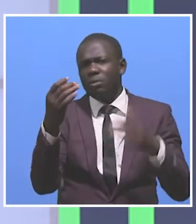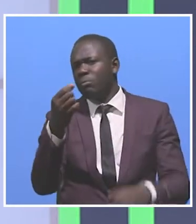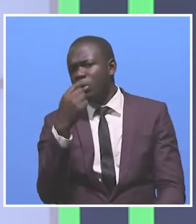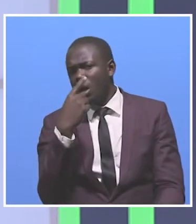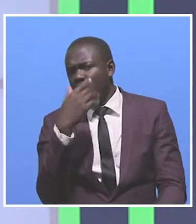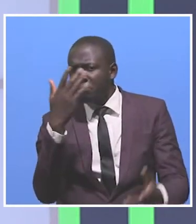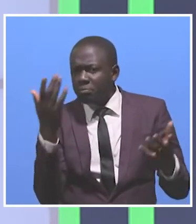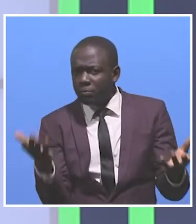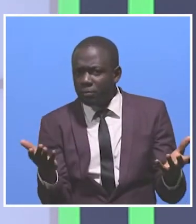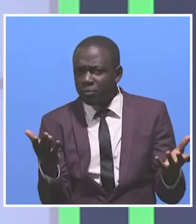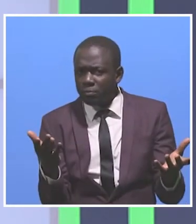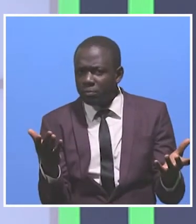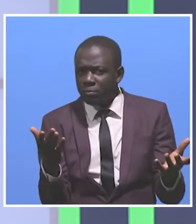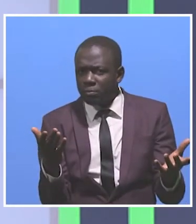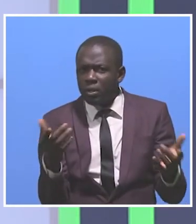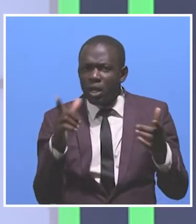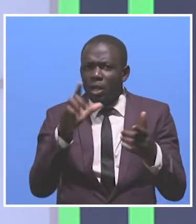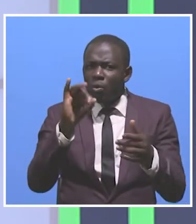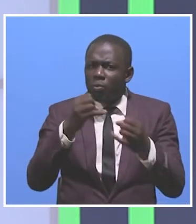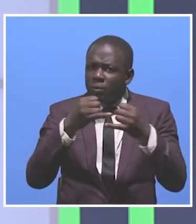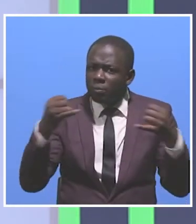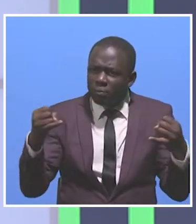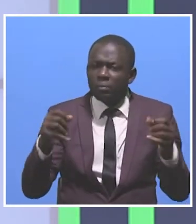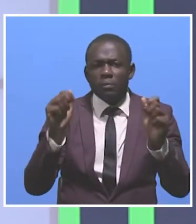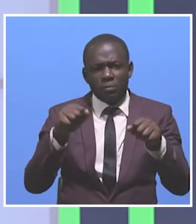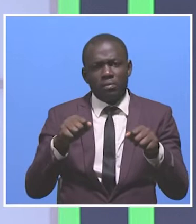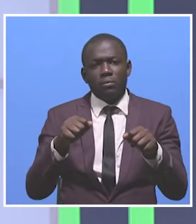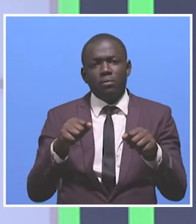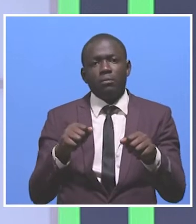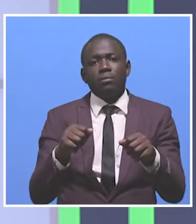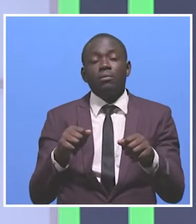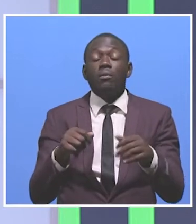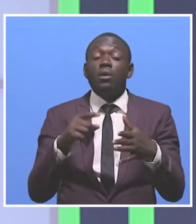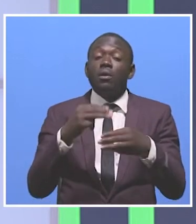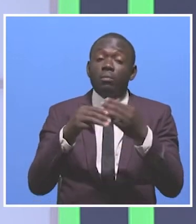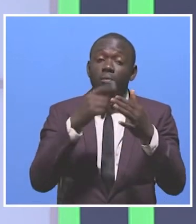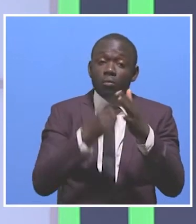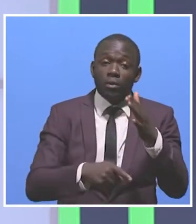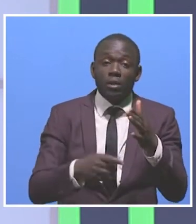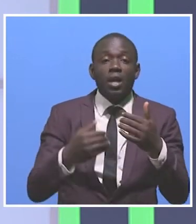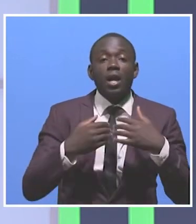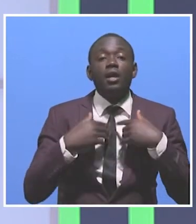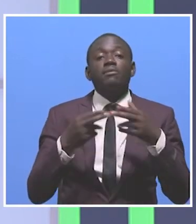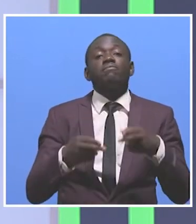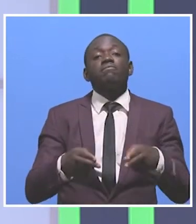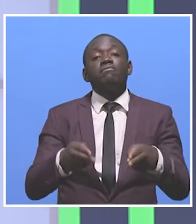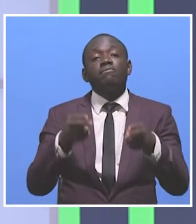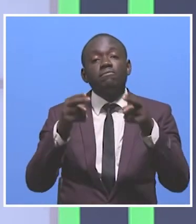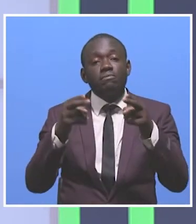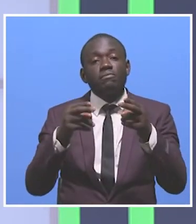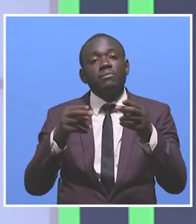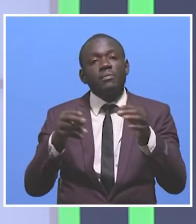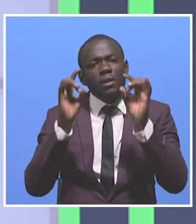You can be talking about loops or whatever they can use. So what it is that there's a very high premium